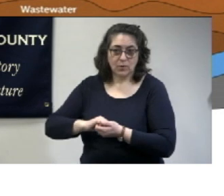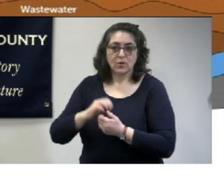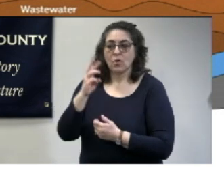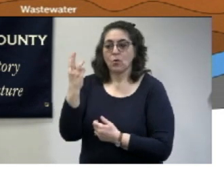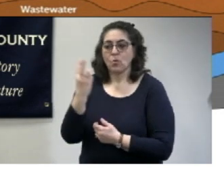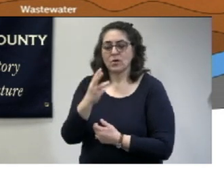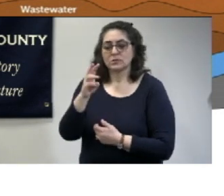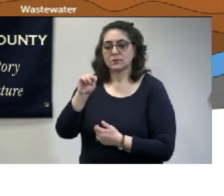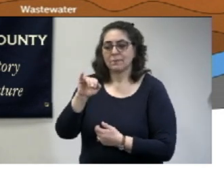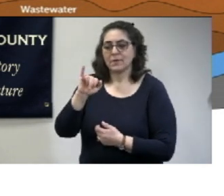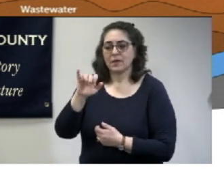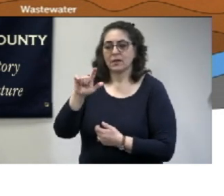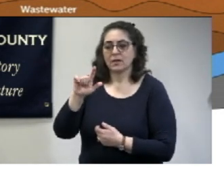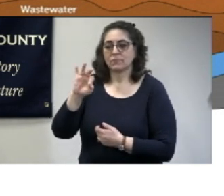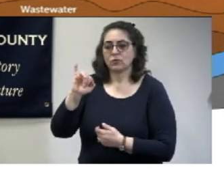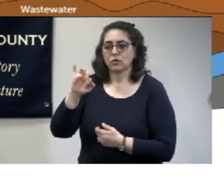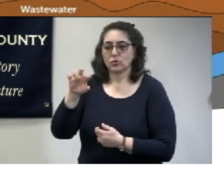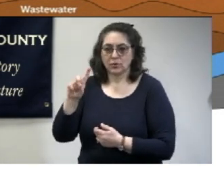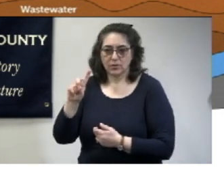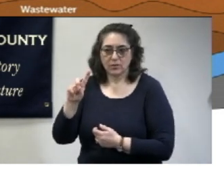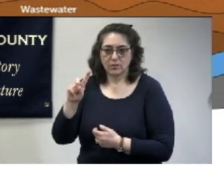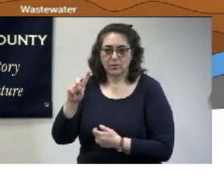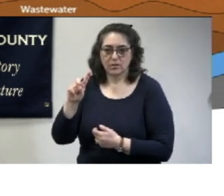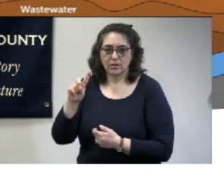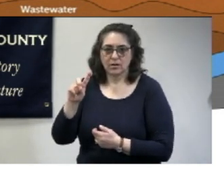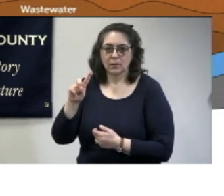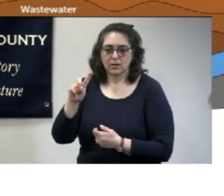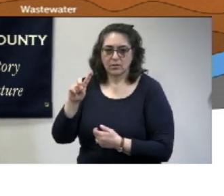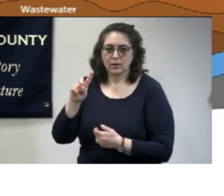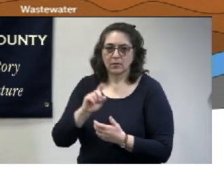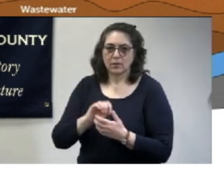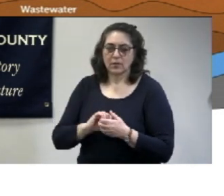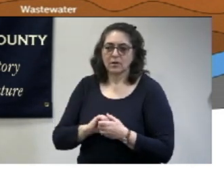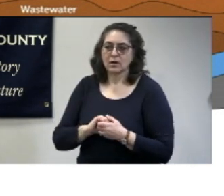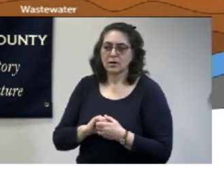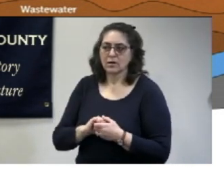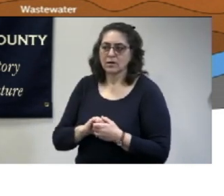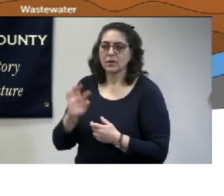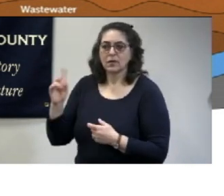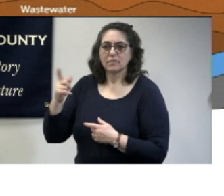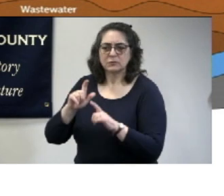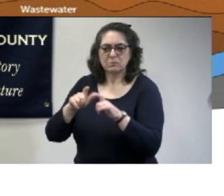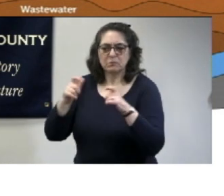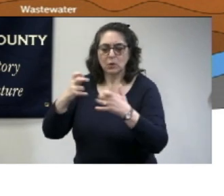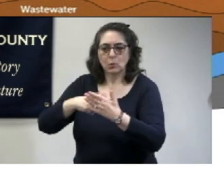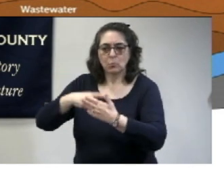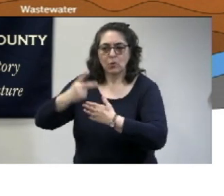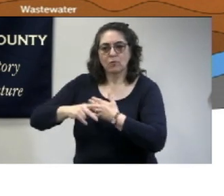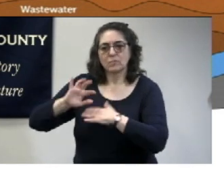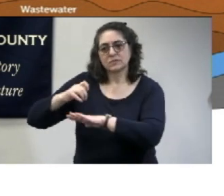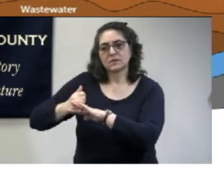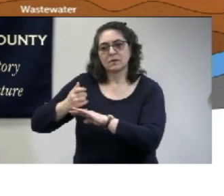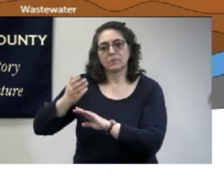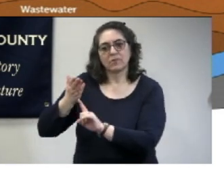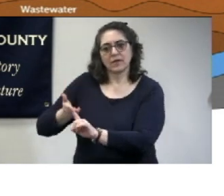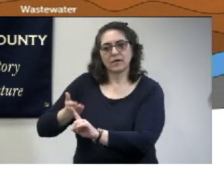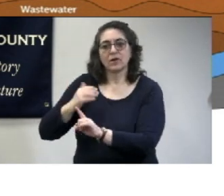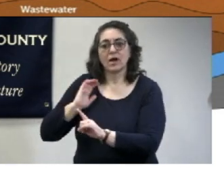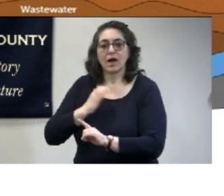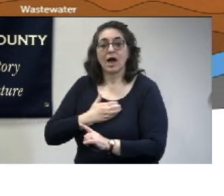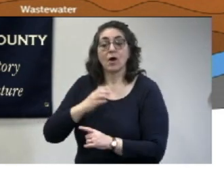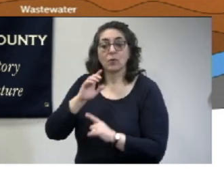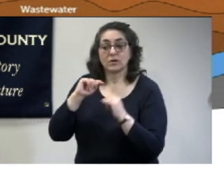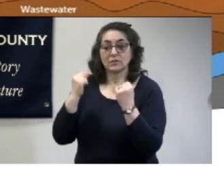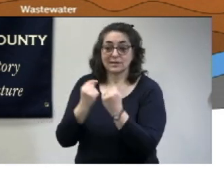is almost, you know, all septics. And so there was a big program that they had there, and our team really